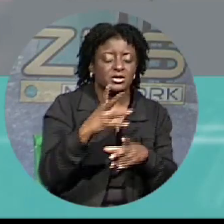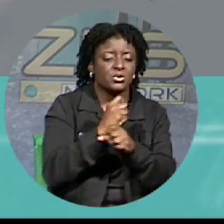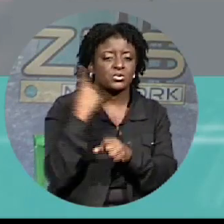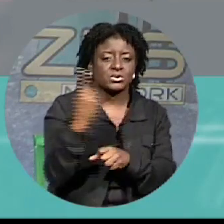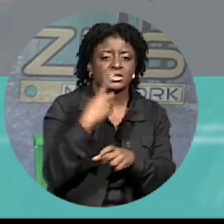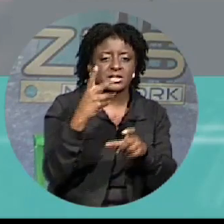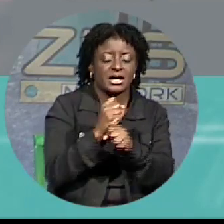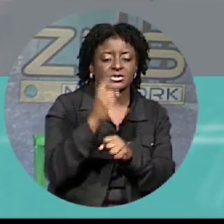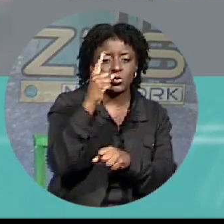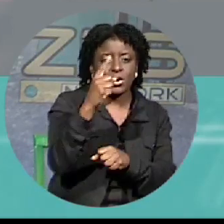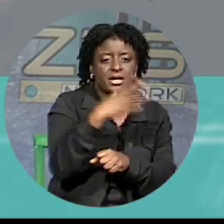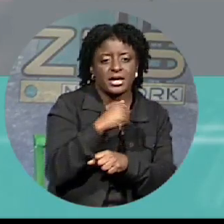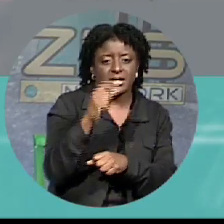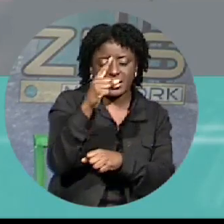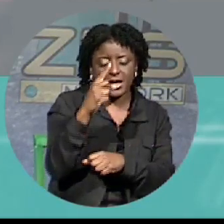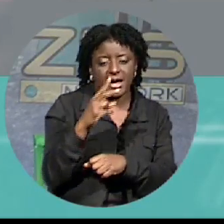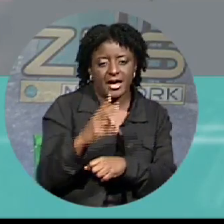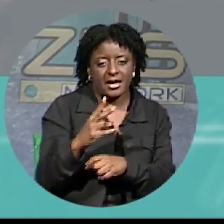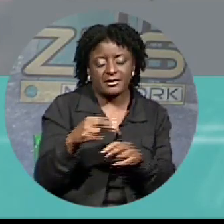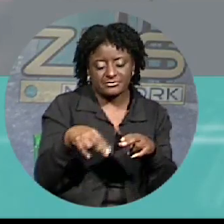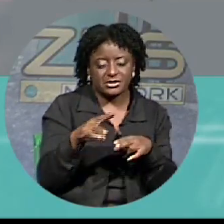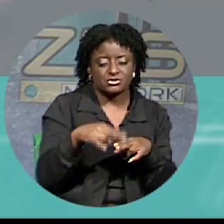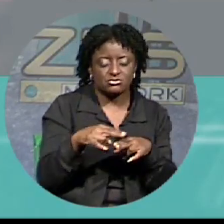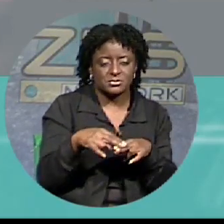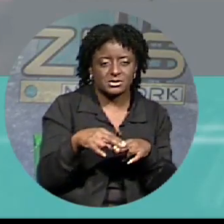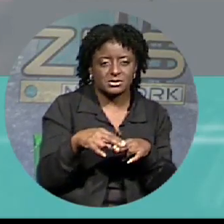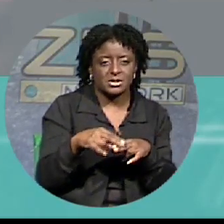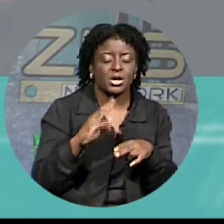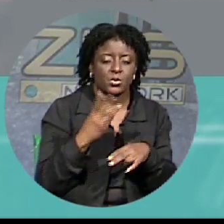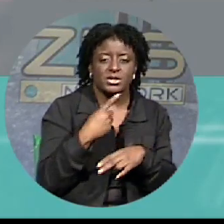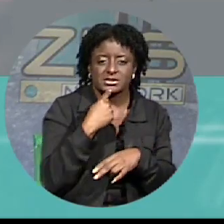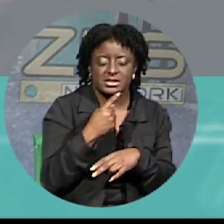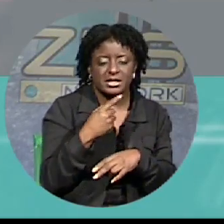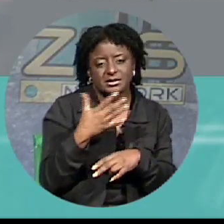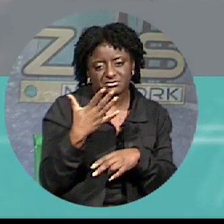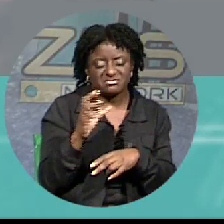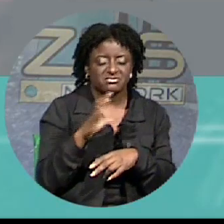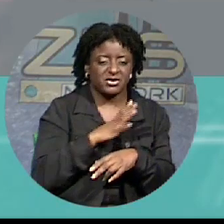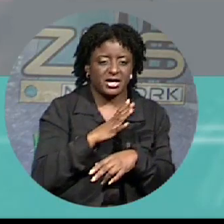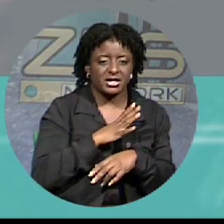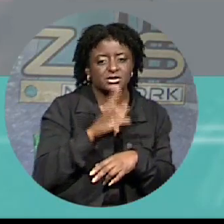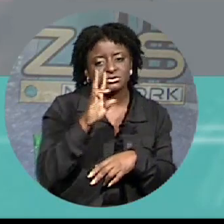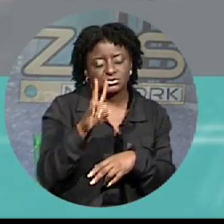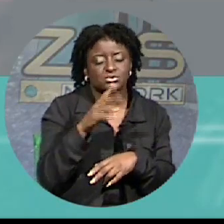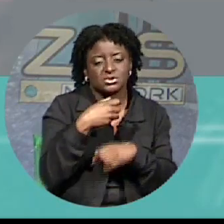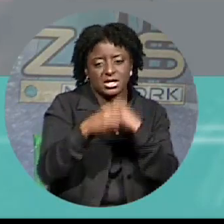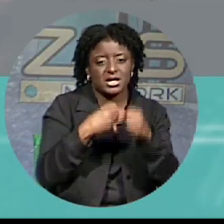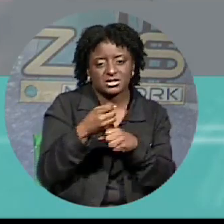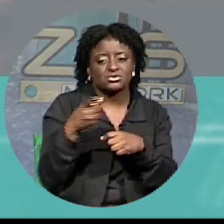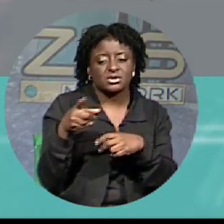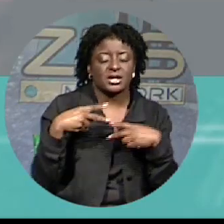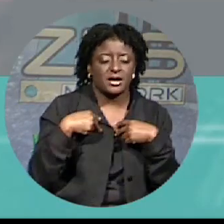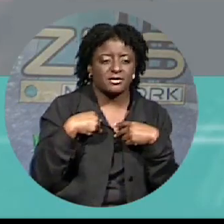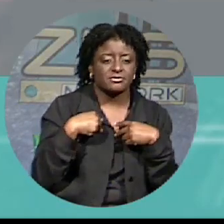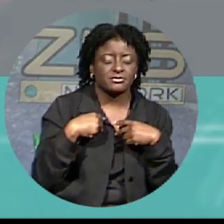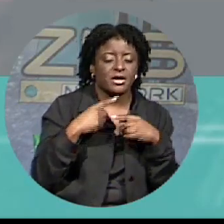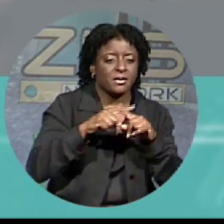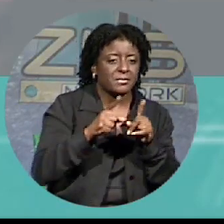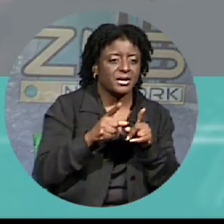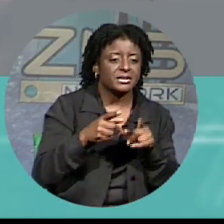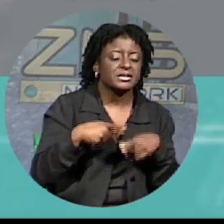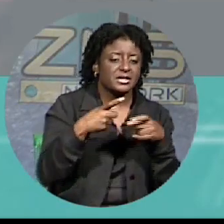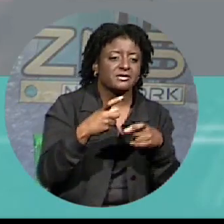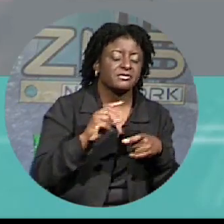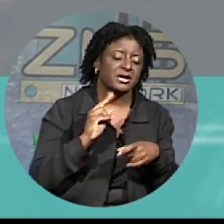increment. That is a slap in the face. We said, we'll give you the 2 years. That's not a problem. But the same as what BC got, give us the